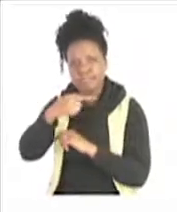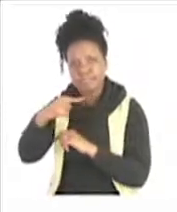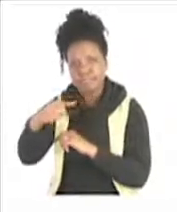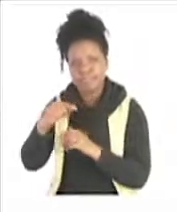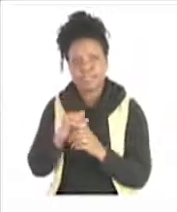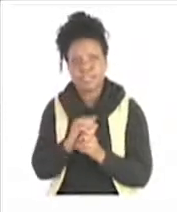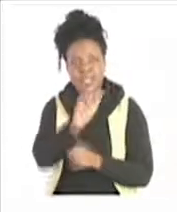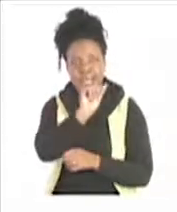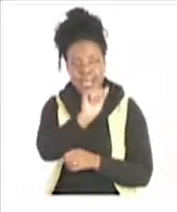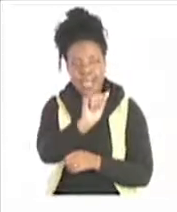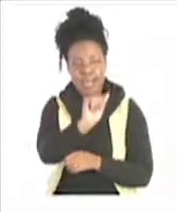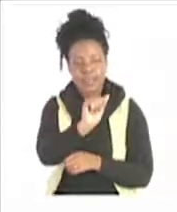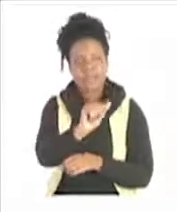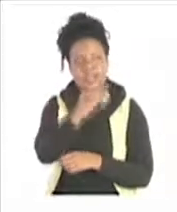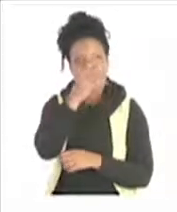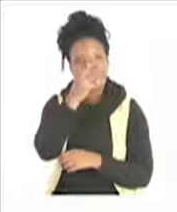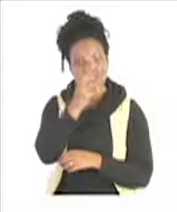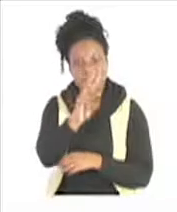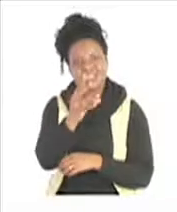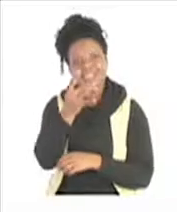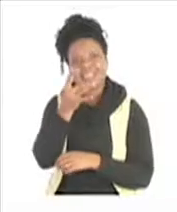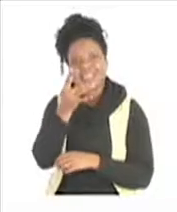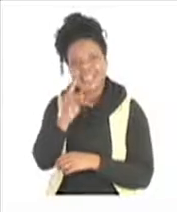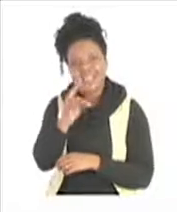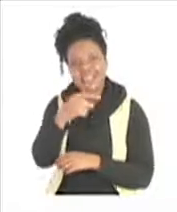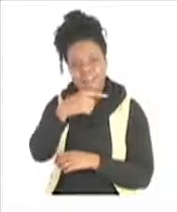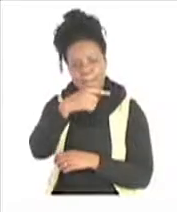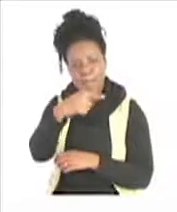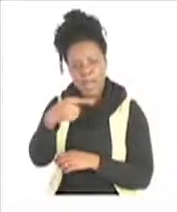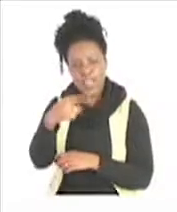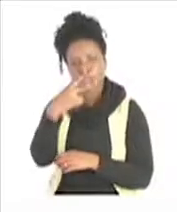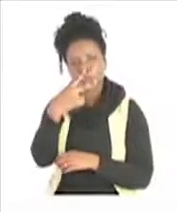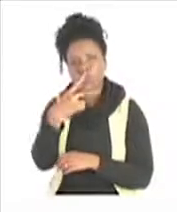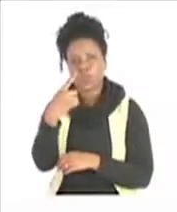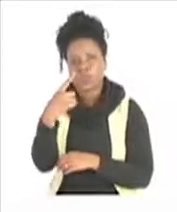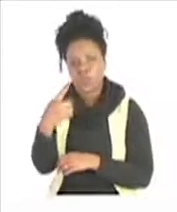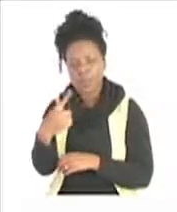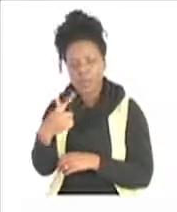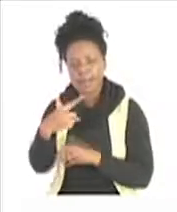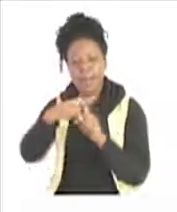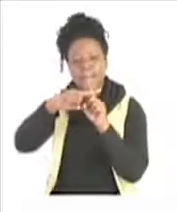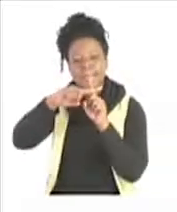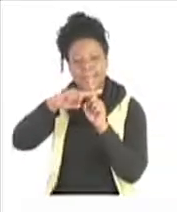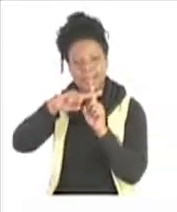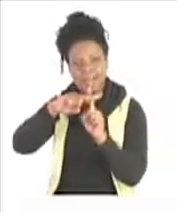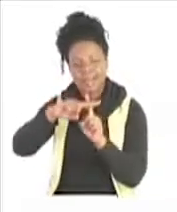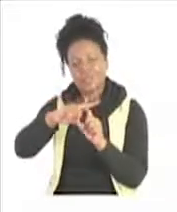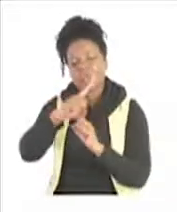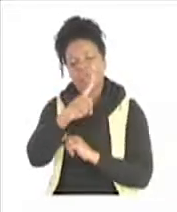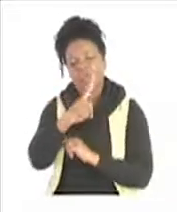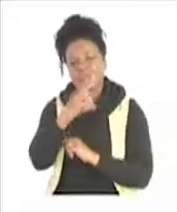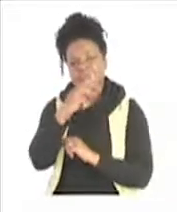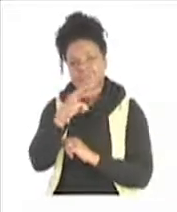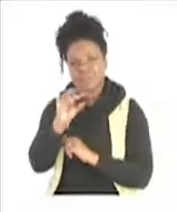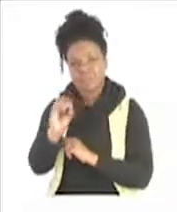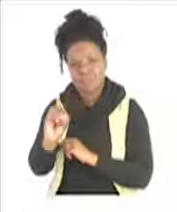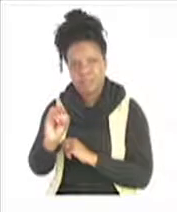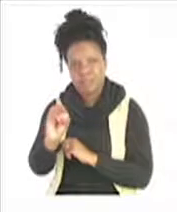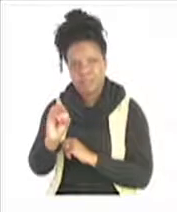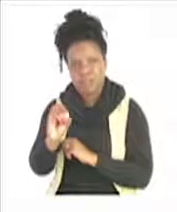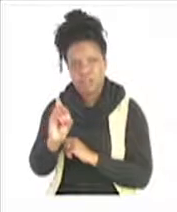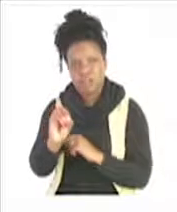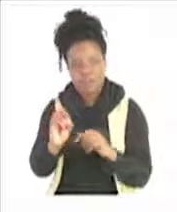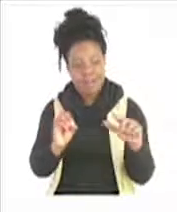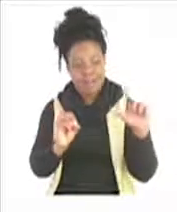68 minus 21 plus 130. Now here we have